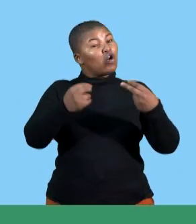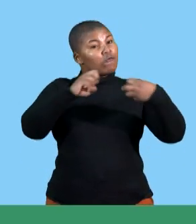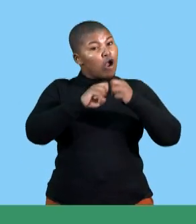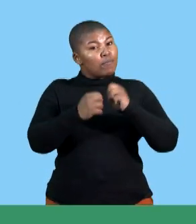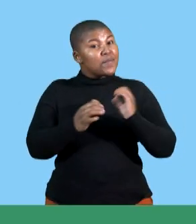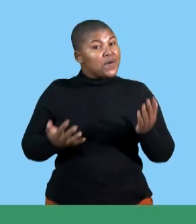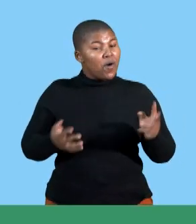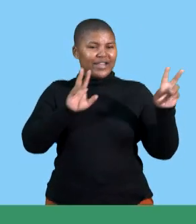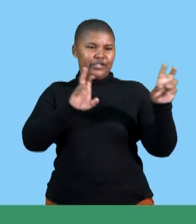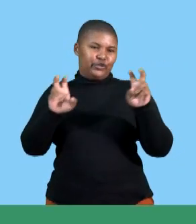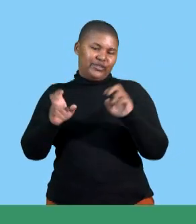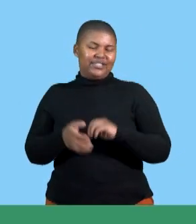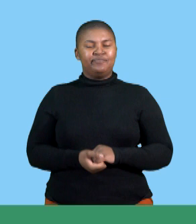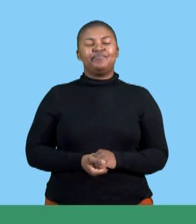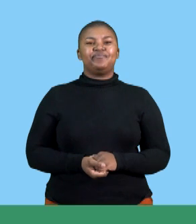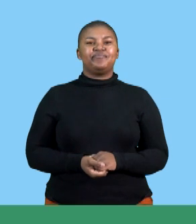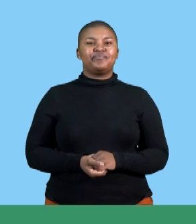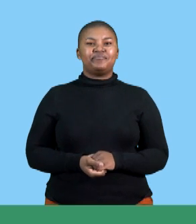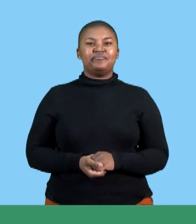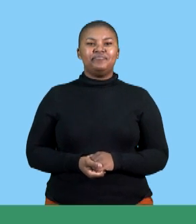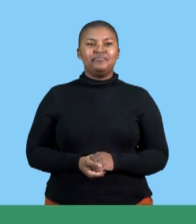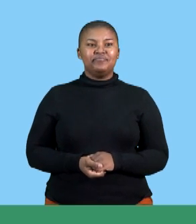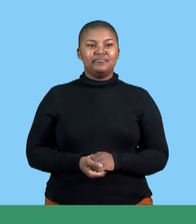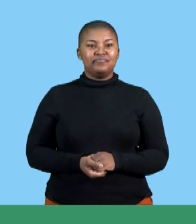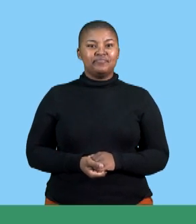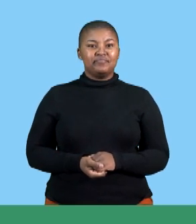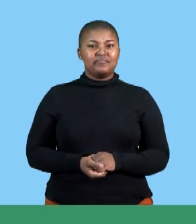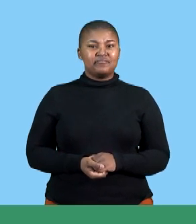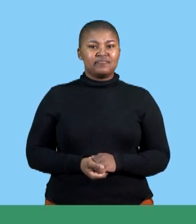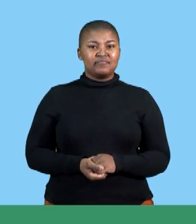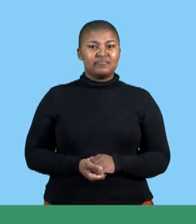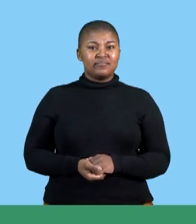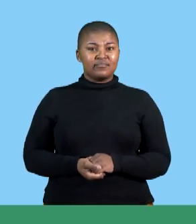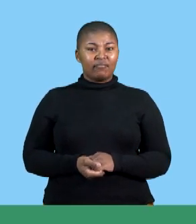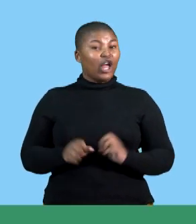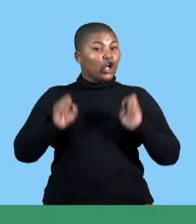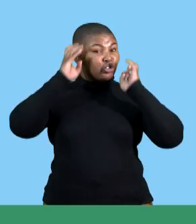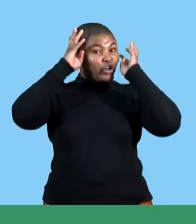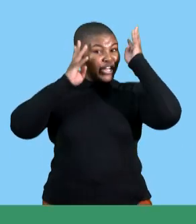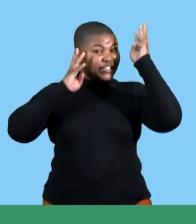those issues that we're facing. Right. Creative thinking is also thinking in a way that is